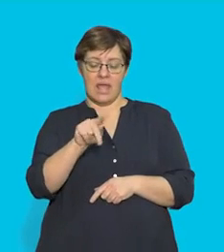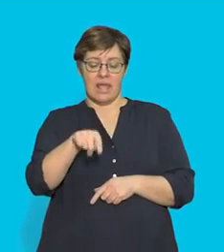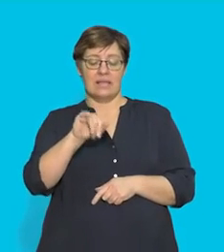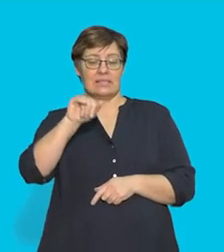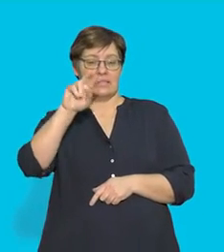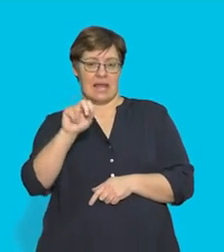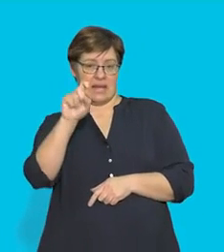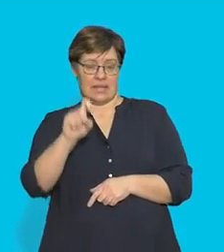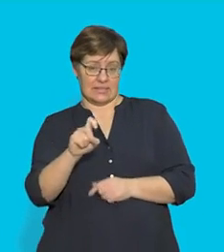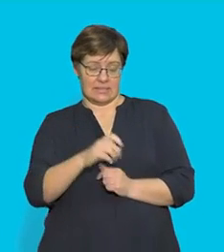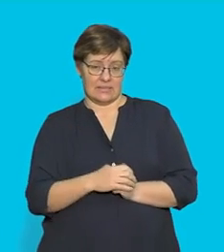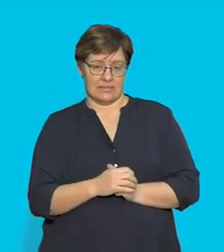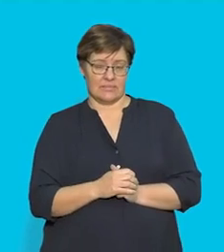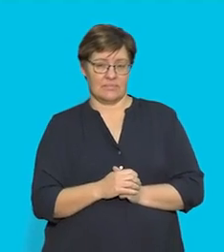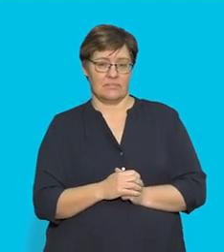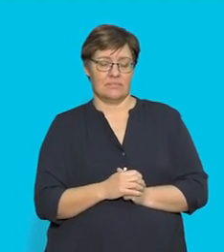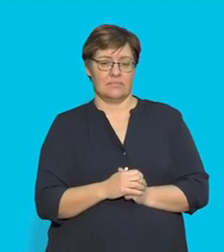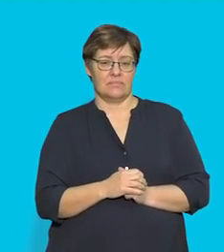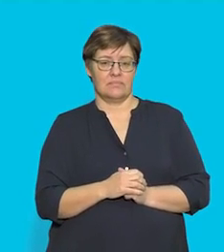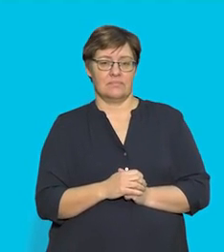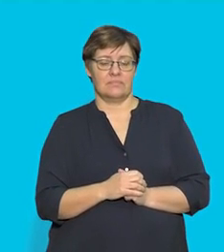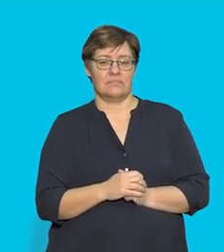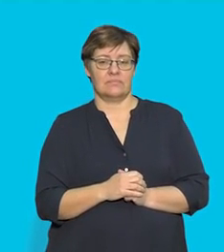of x. Okay, so